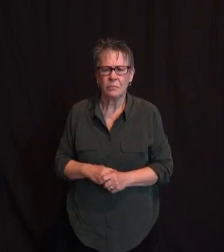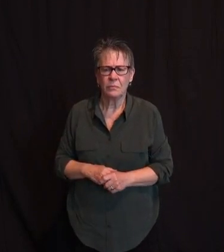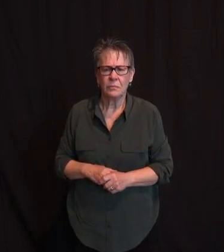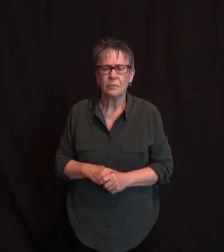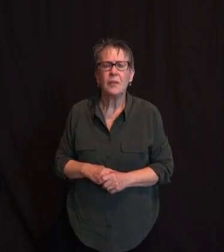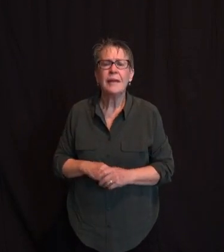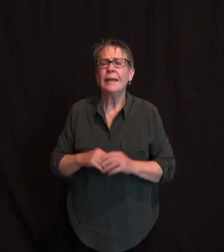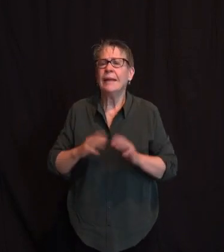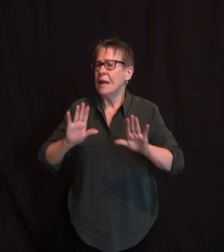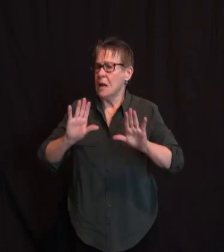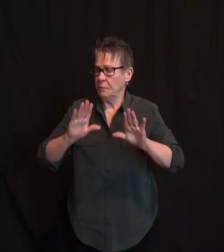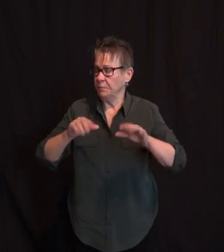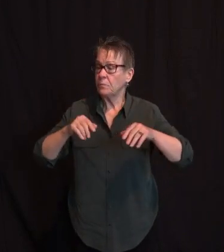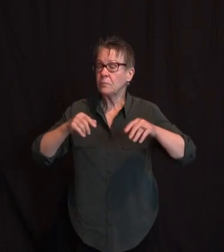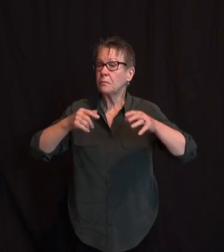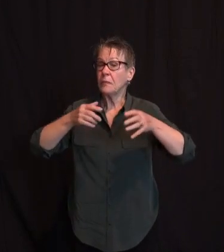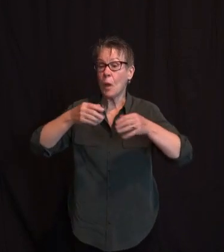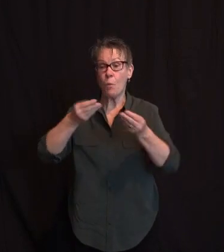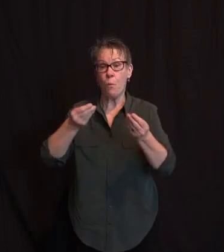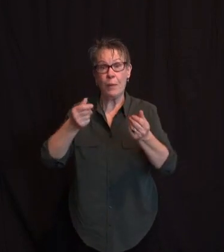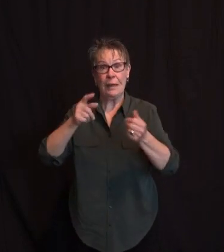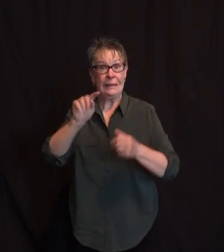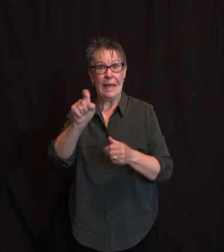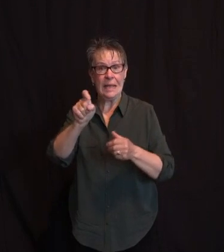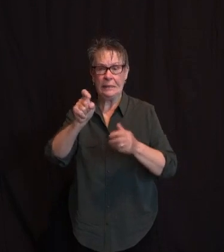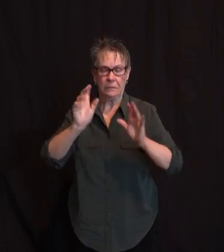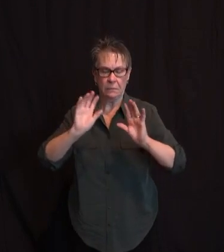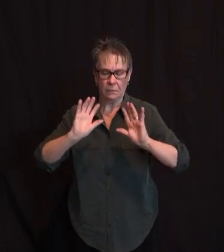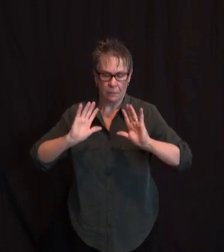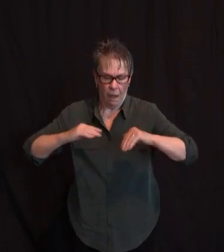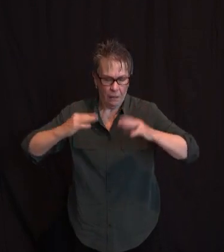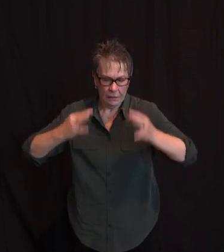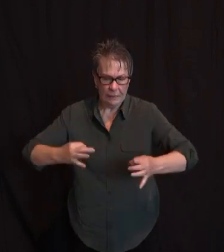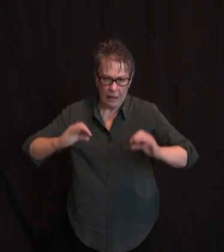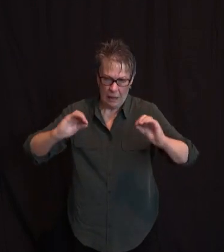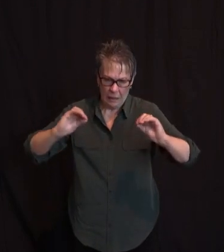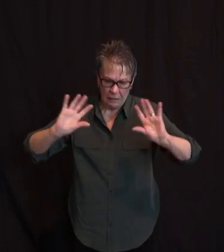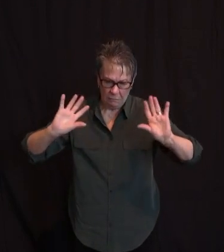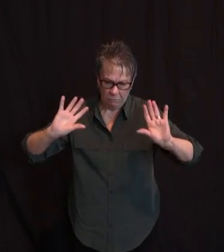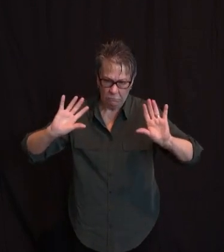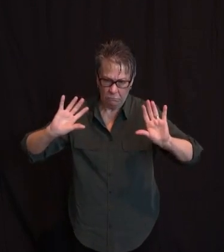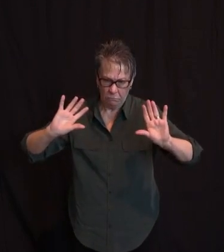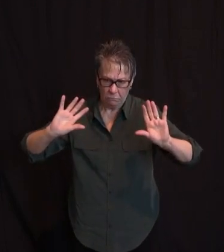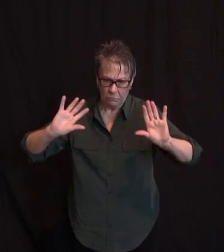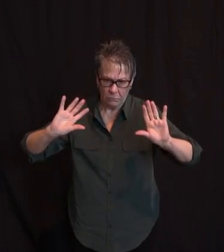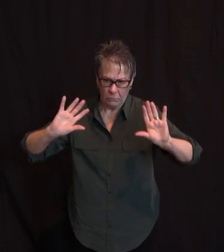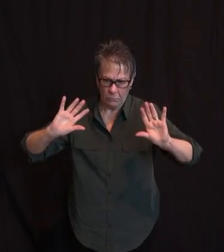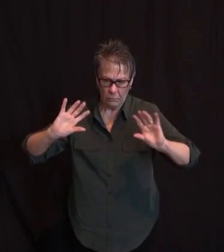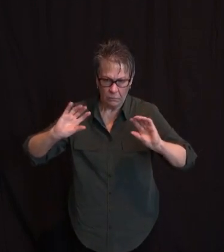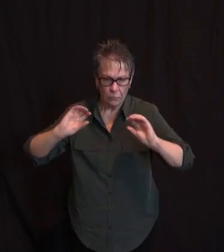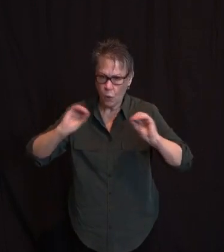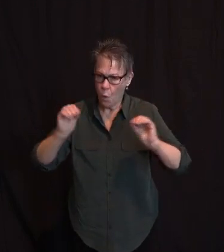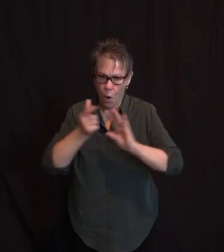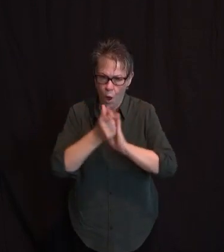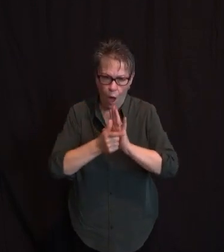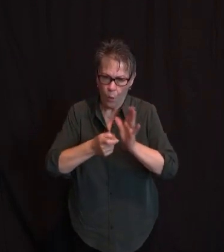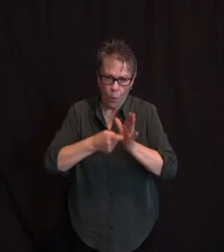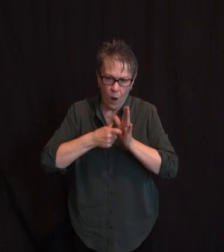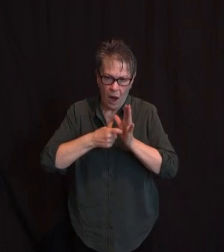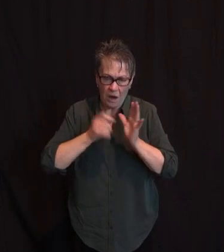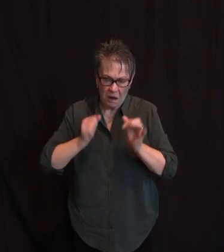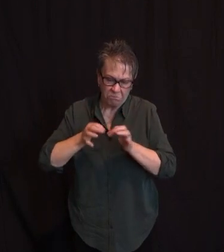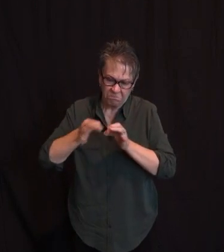required. I mentioned earlier, this is not related to homeless folks, so please, I don't want to get those complaints. I'll answer